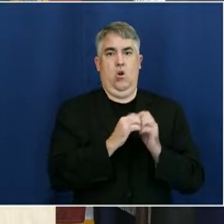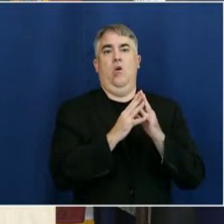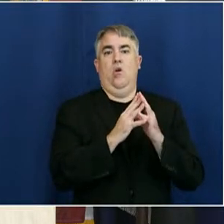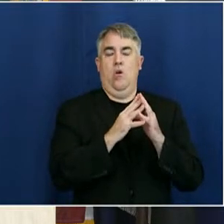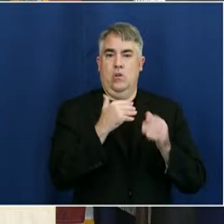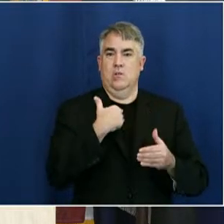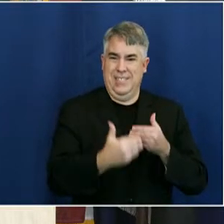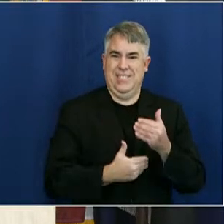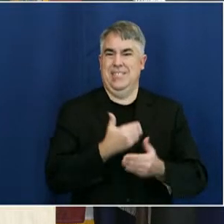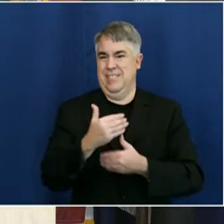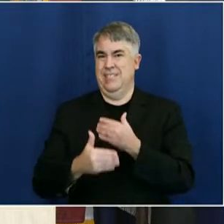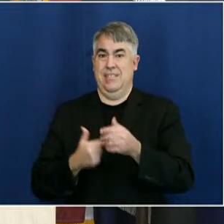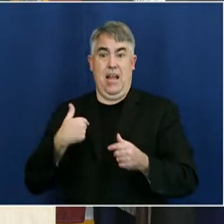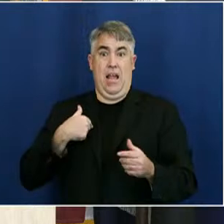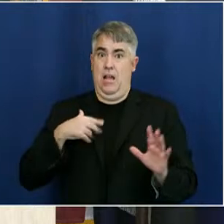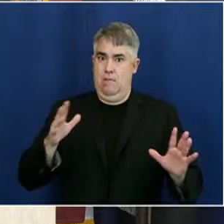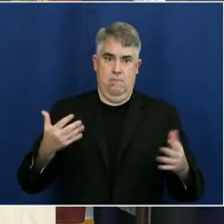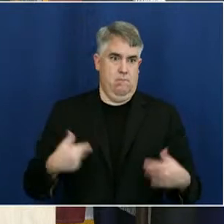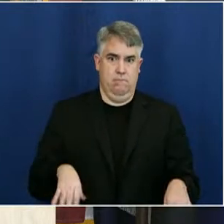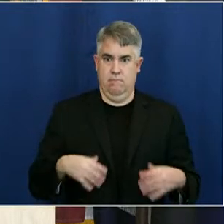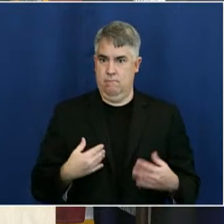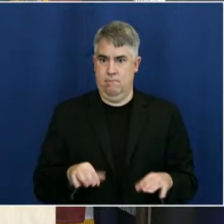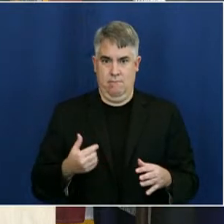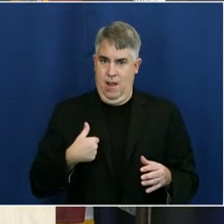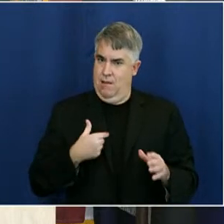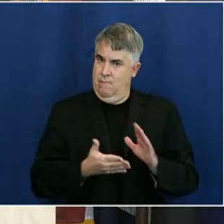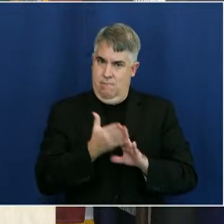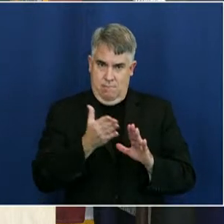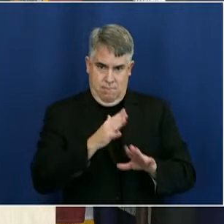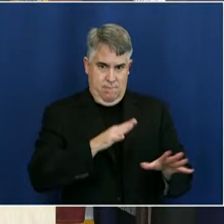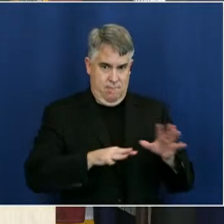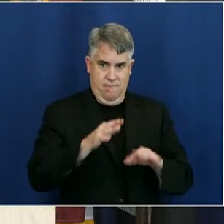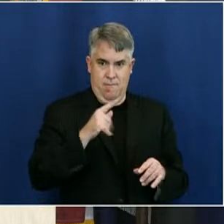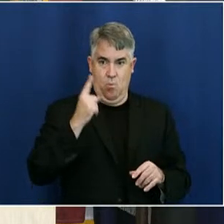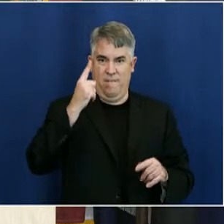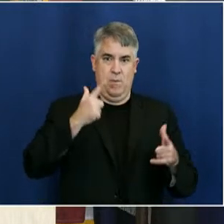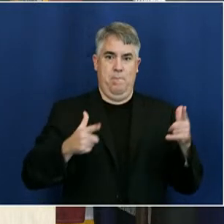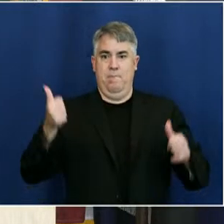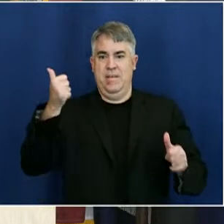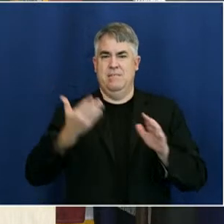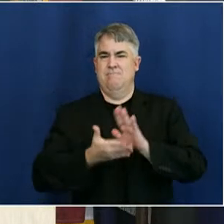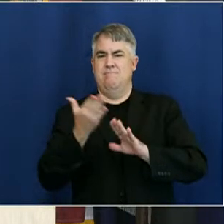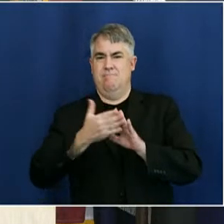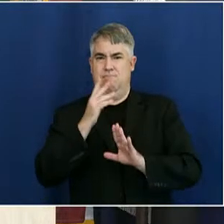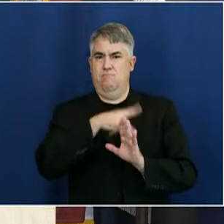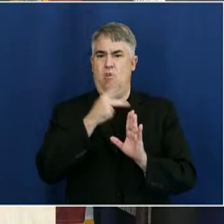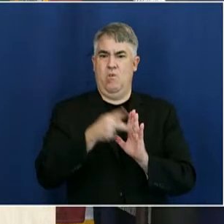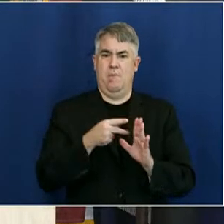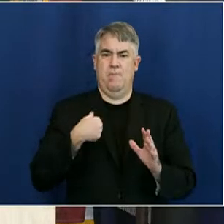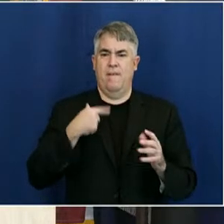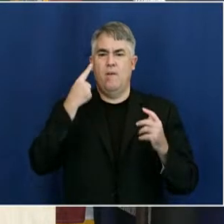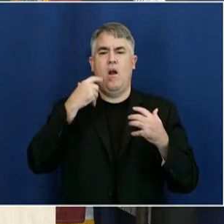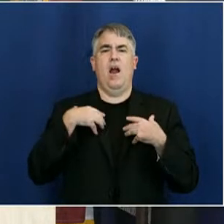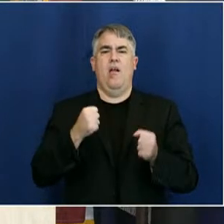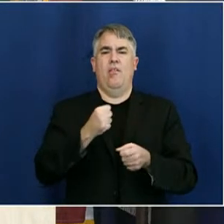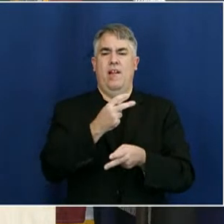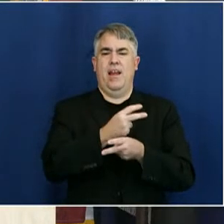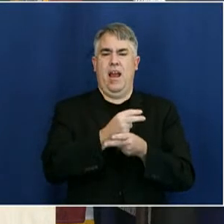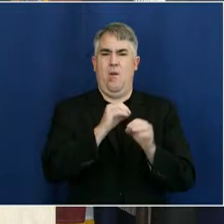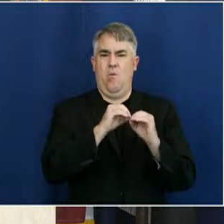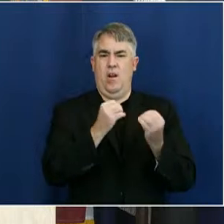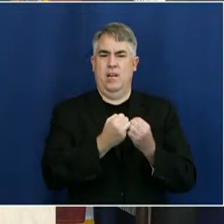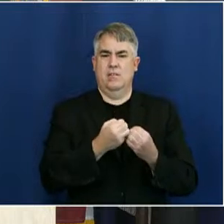one of the largest Promotor programs in the West Coast in my previous role as an executive for a healthcare organization, and I